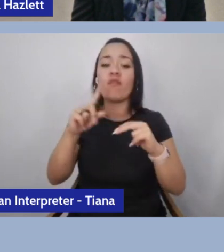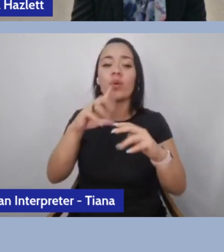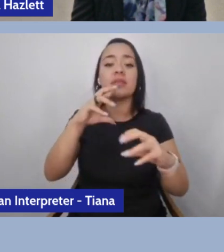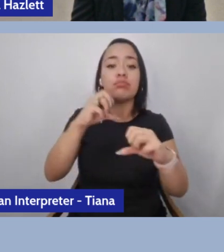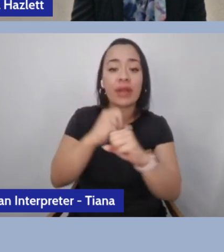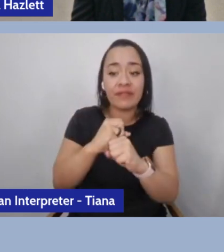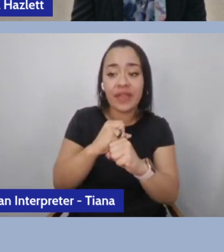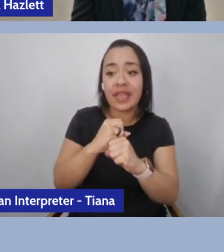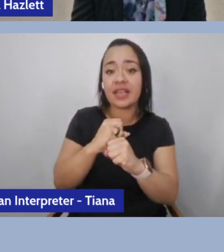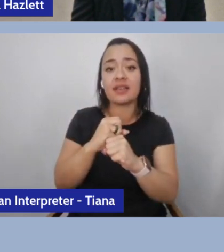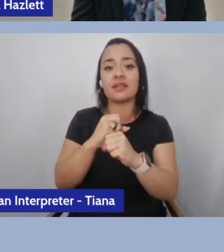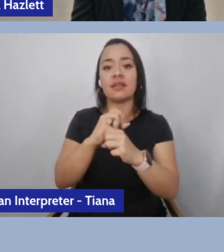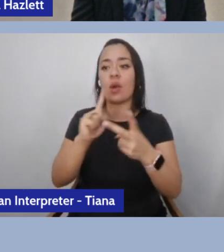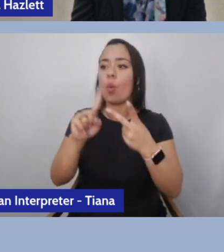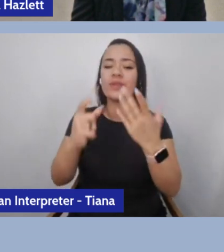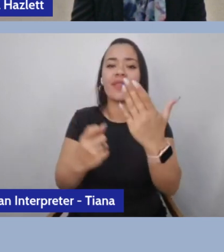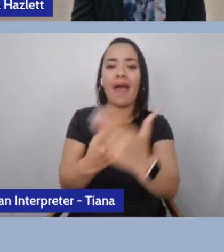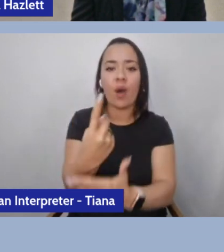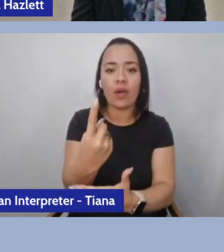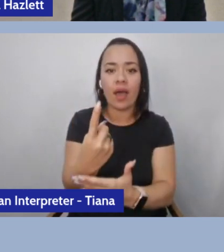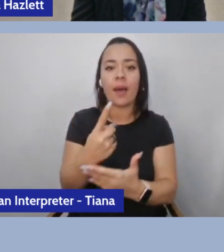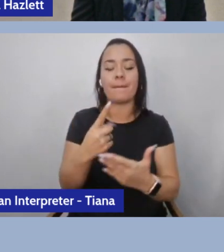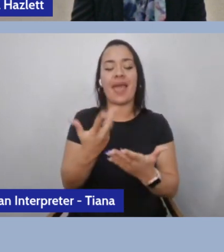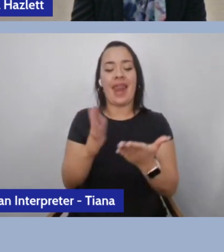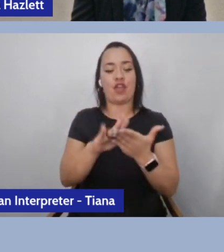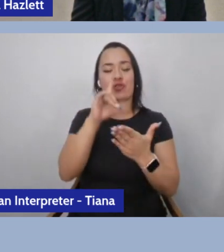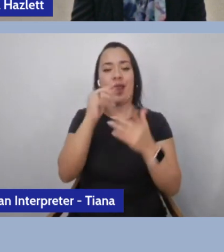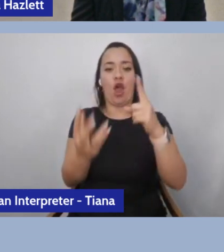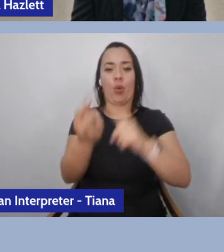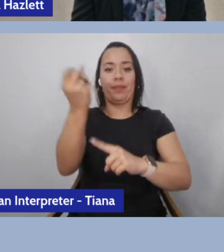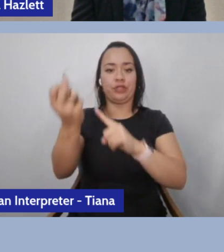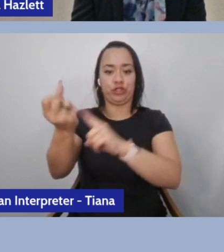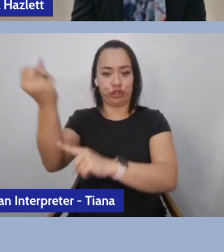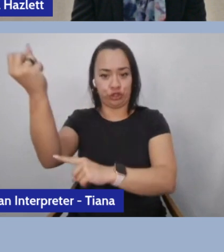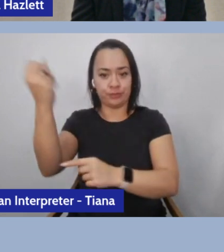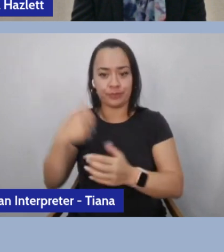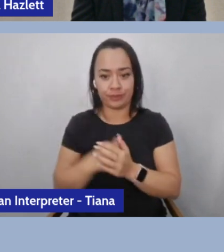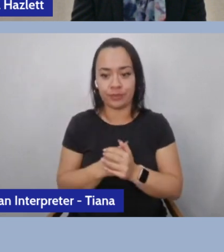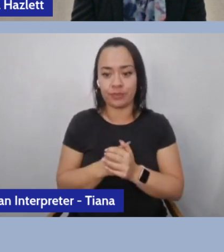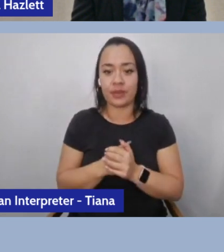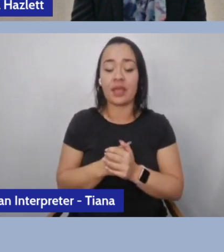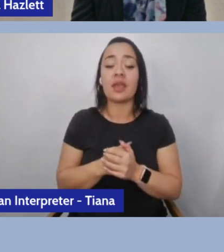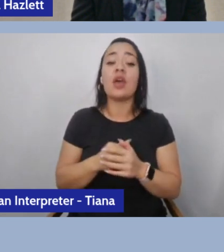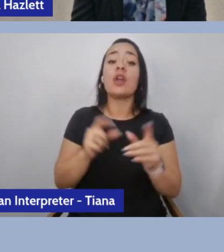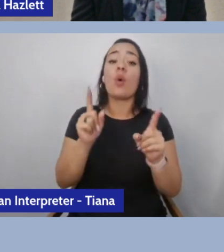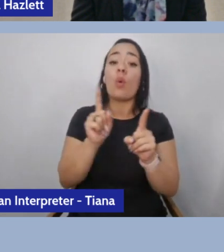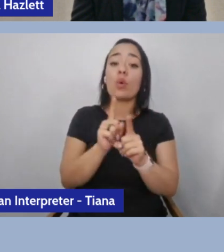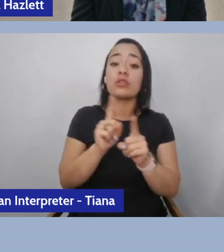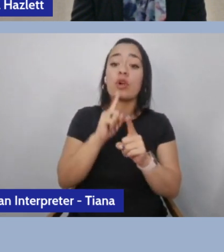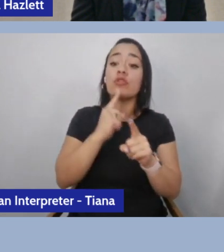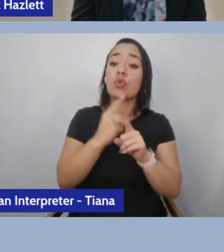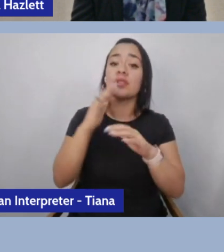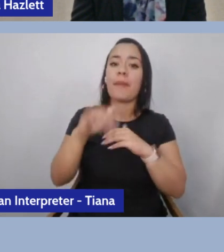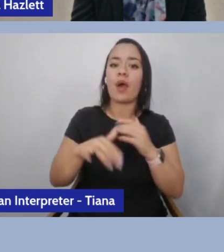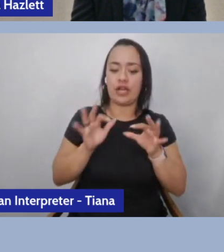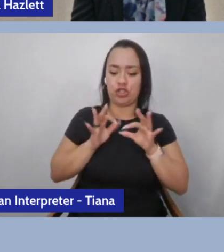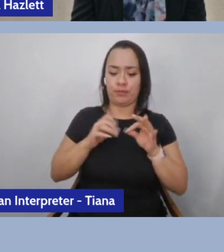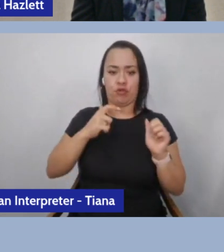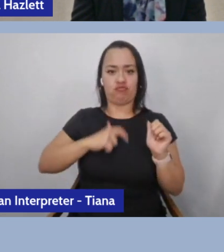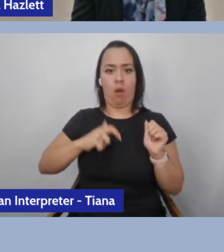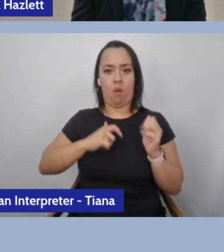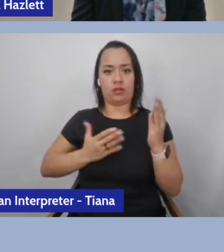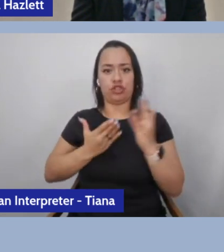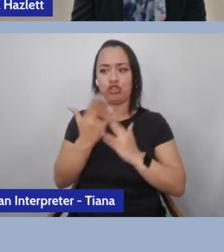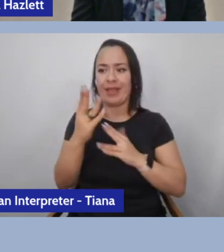an interpreter. Secondly, it goes over what the interpreter's role is during the assessment. And others have talked about